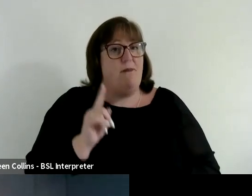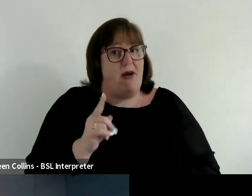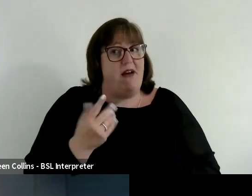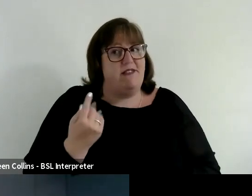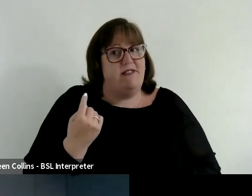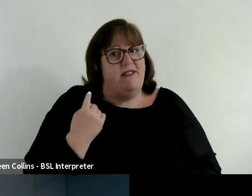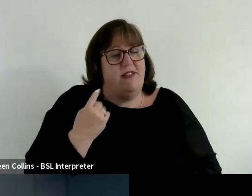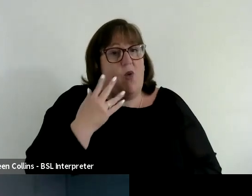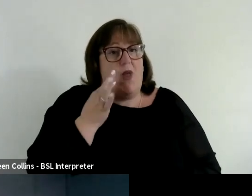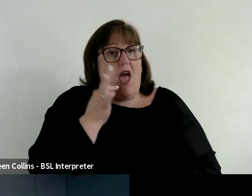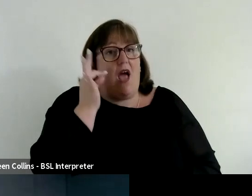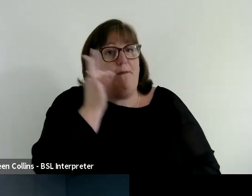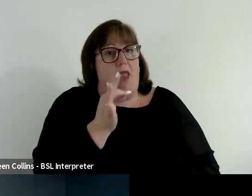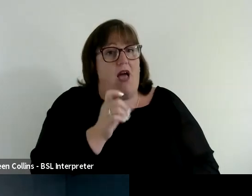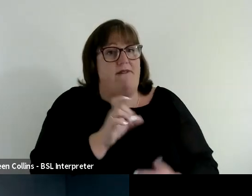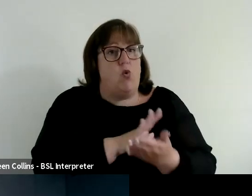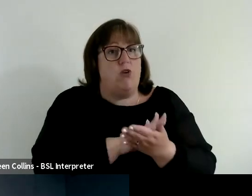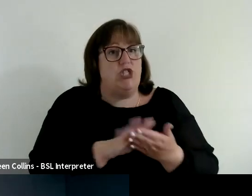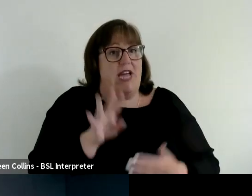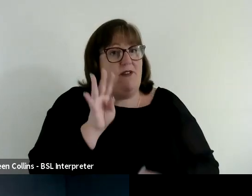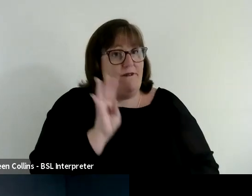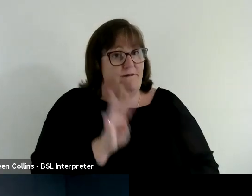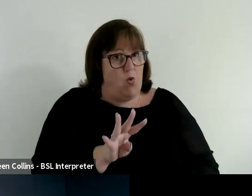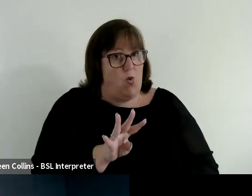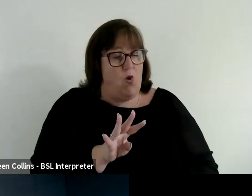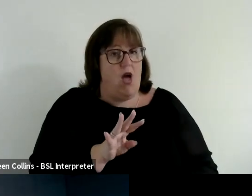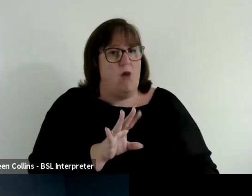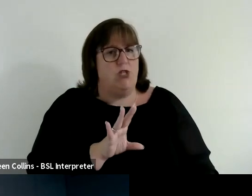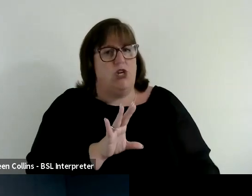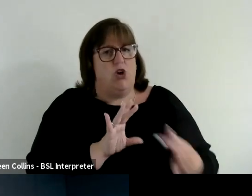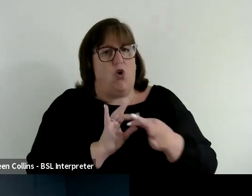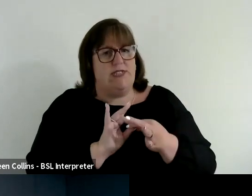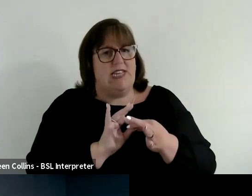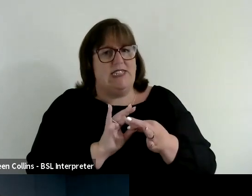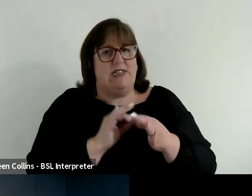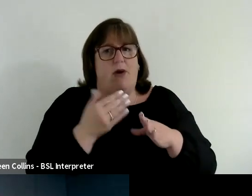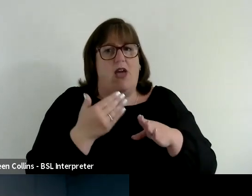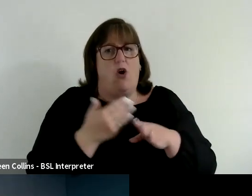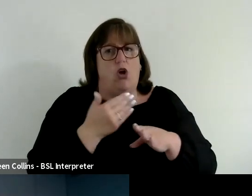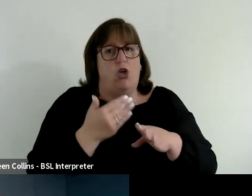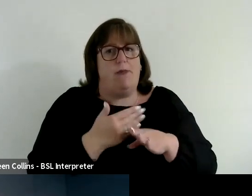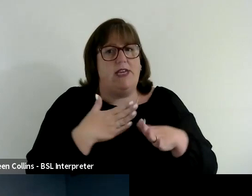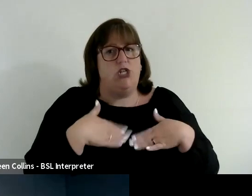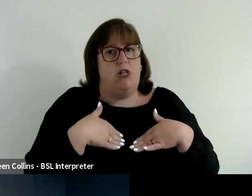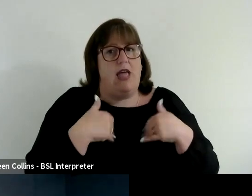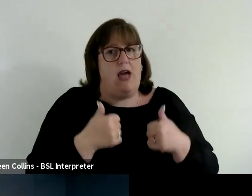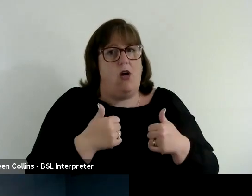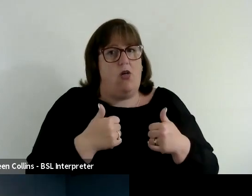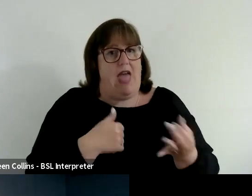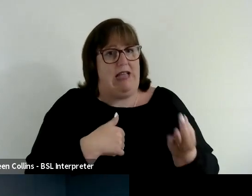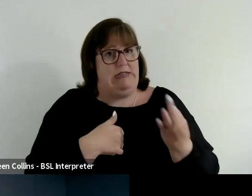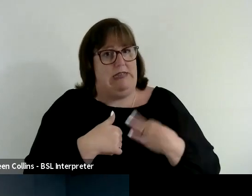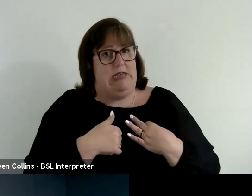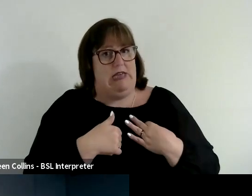going through the Channel 4 process and I got contacted by the occupational health here, saying, you know, what support do you